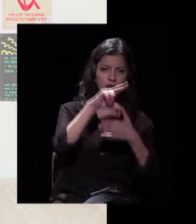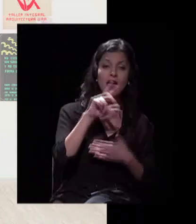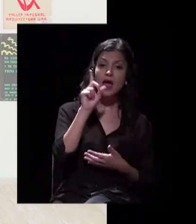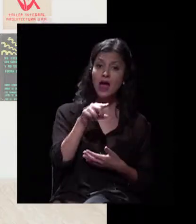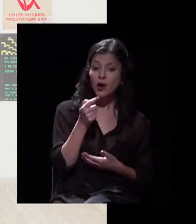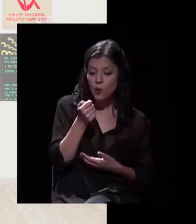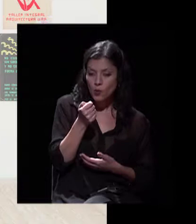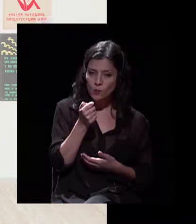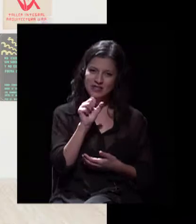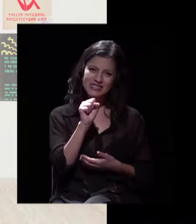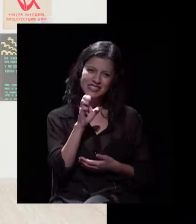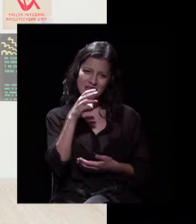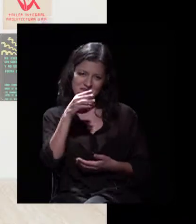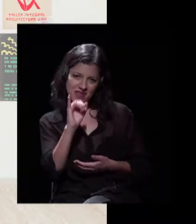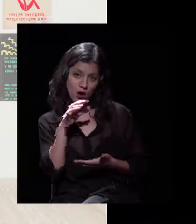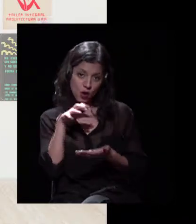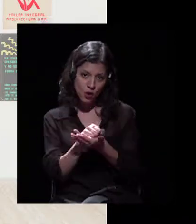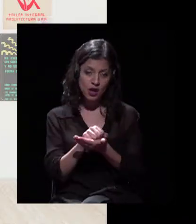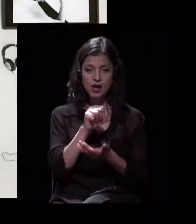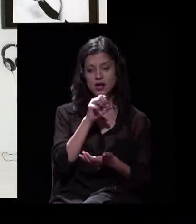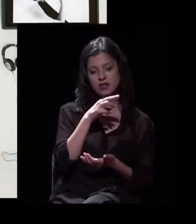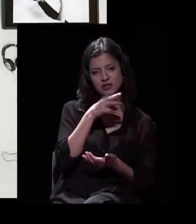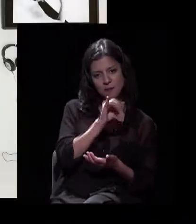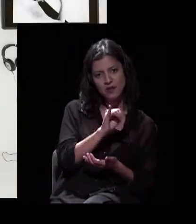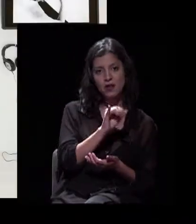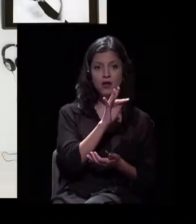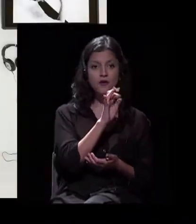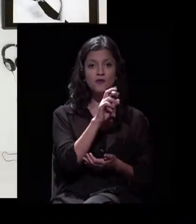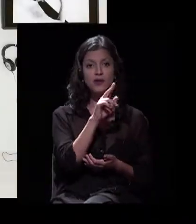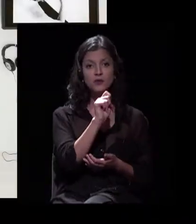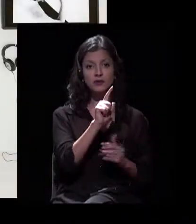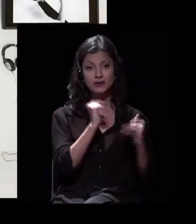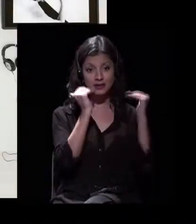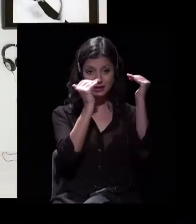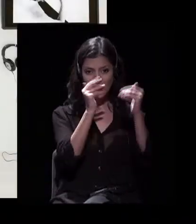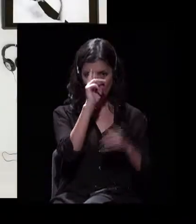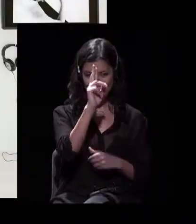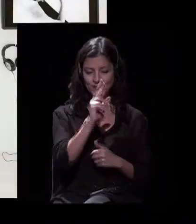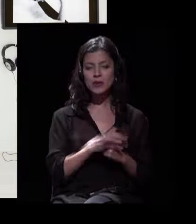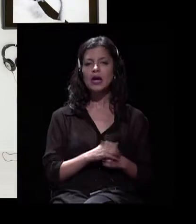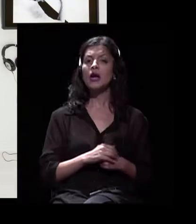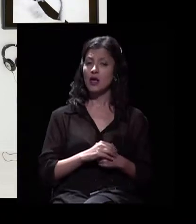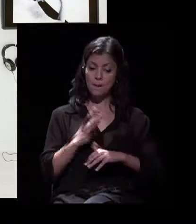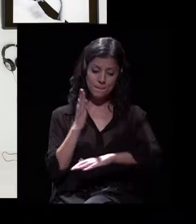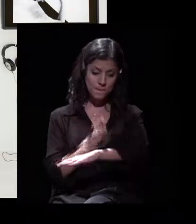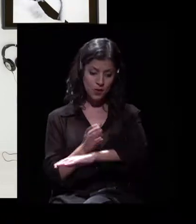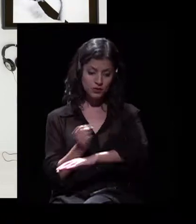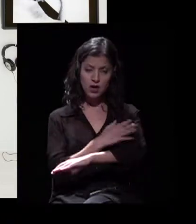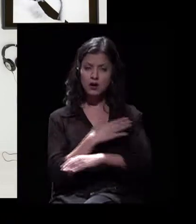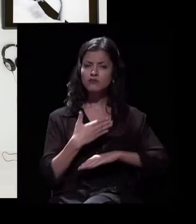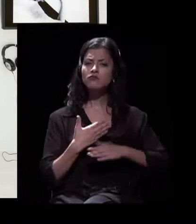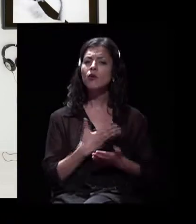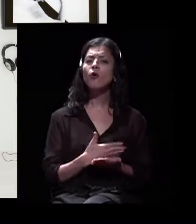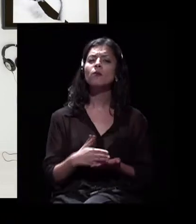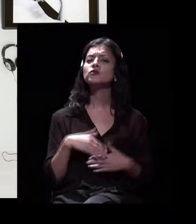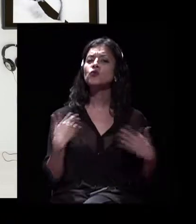on the horizon as a possibility of a concrete and local experience in the period between the late 1940s and the mid to late 1960s, characterized